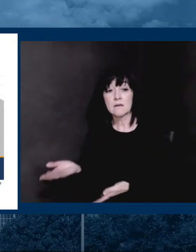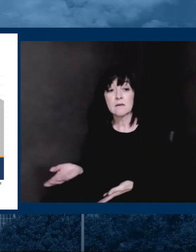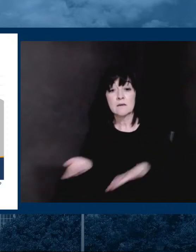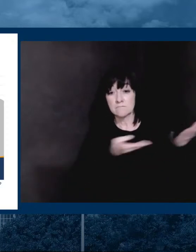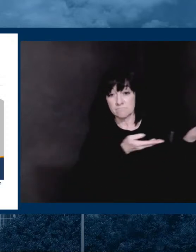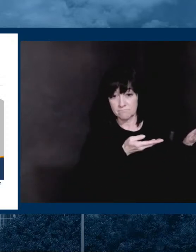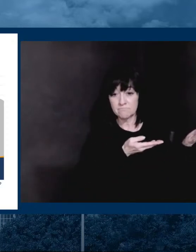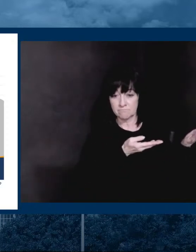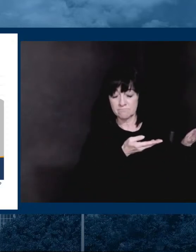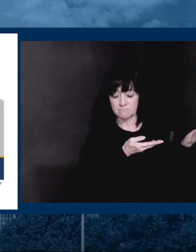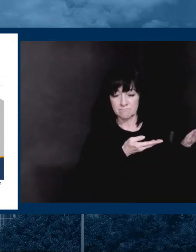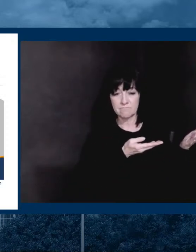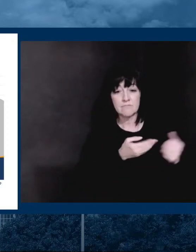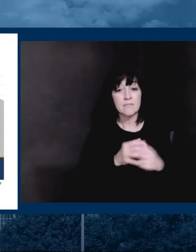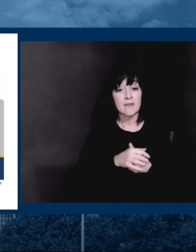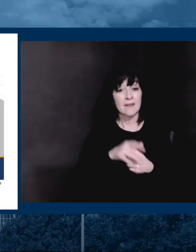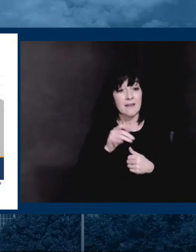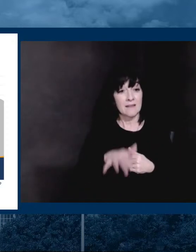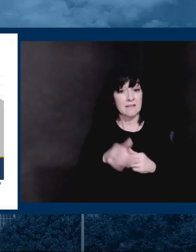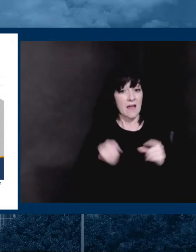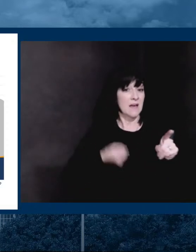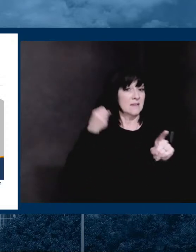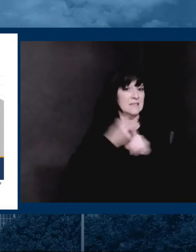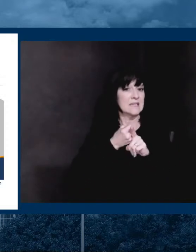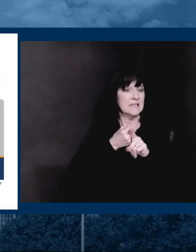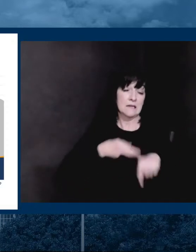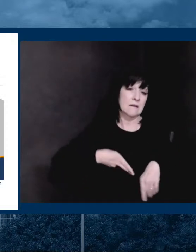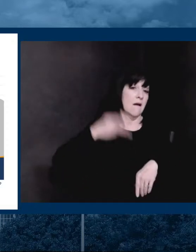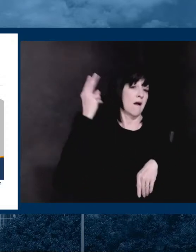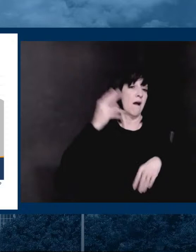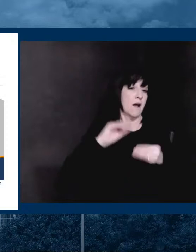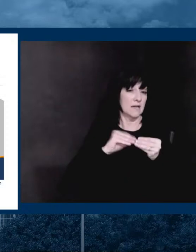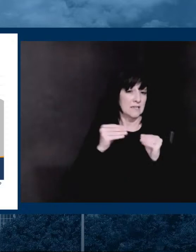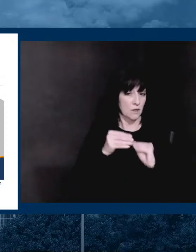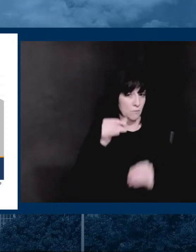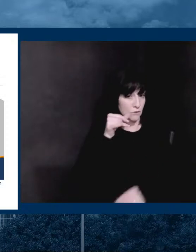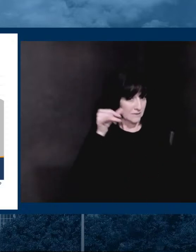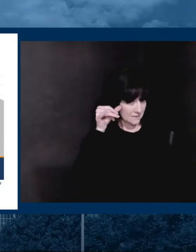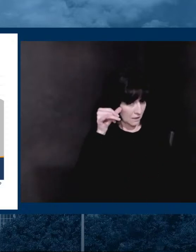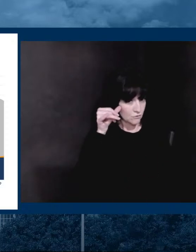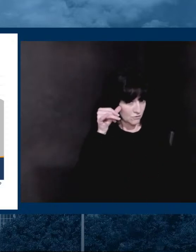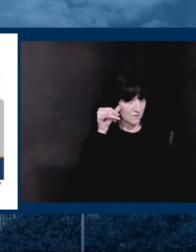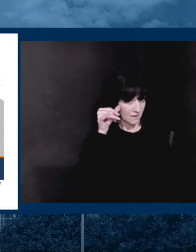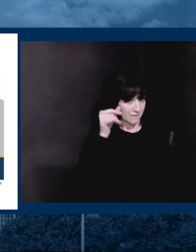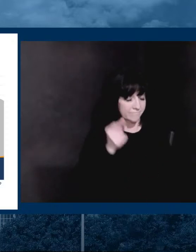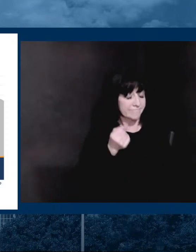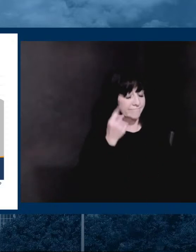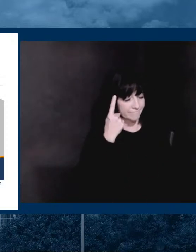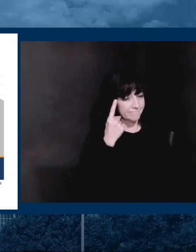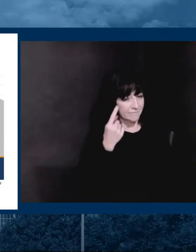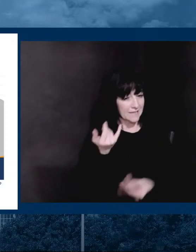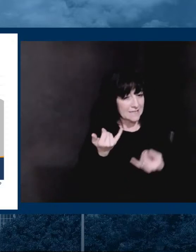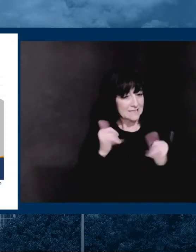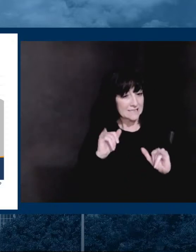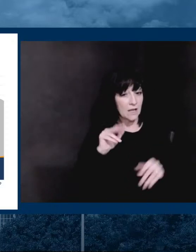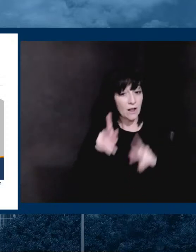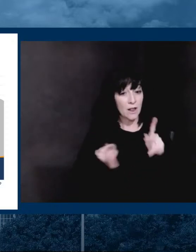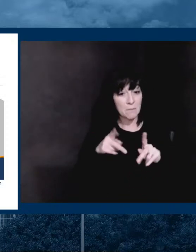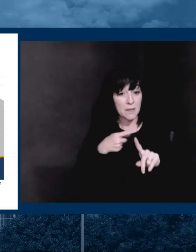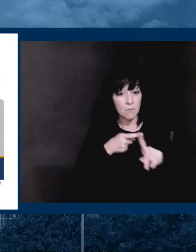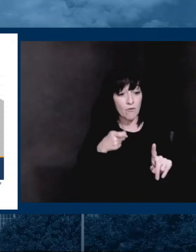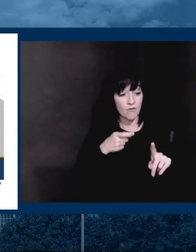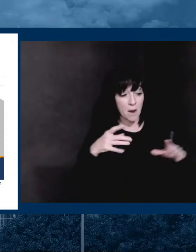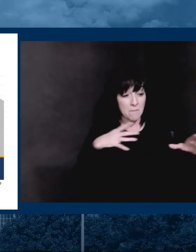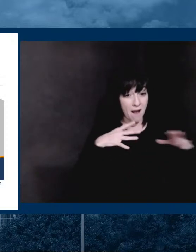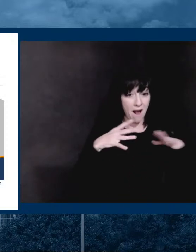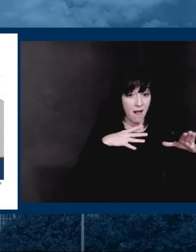patients, we hit the high number yesterday, and we know we're still in this post-holiday rush. We see the